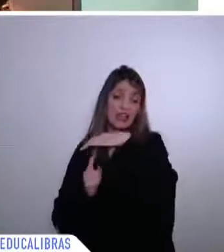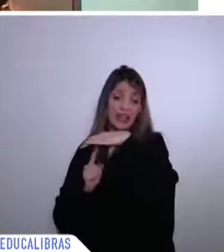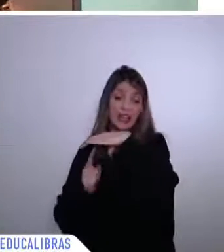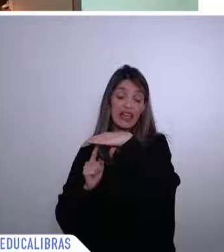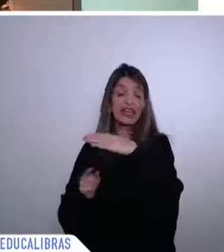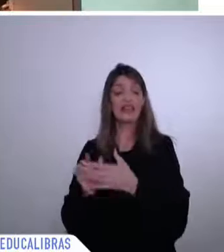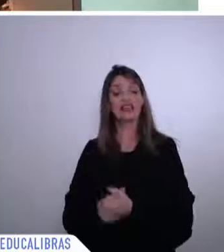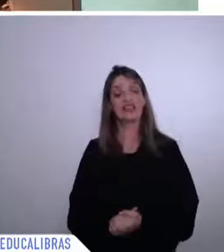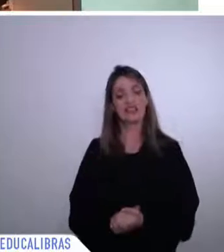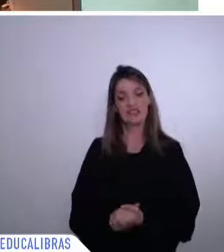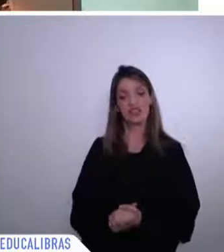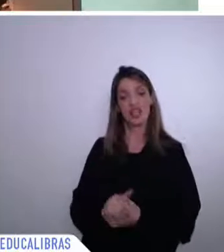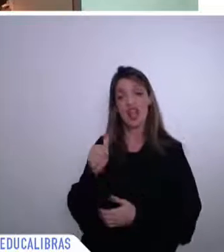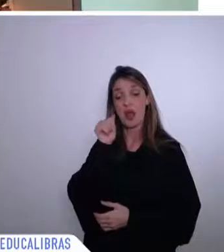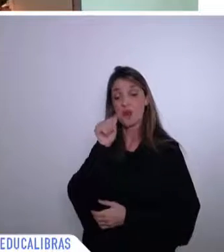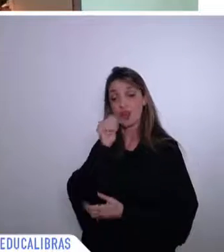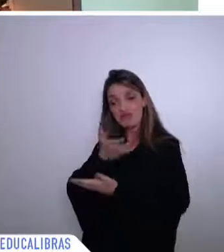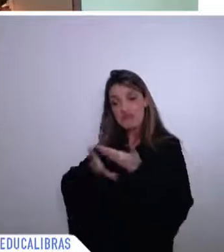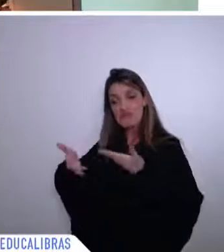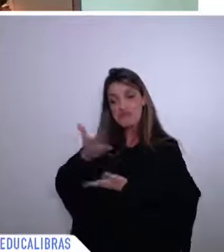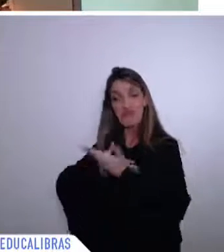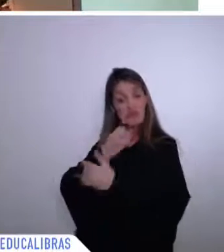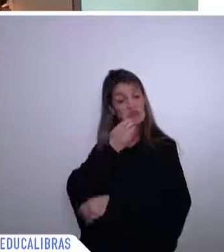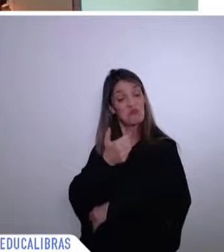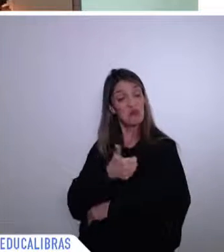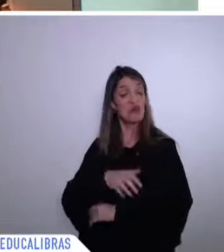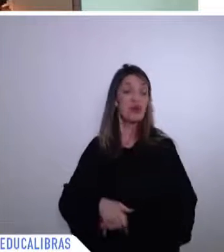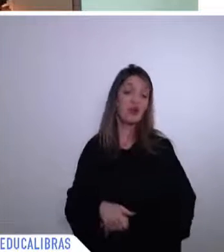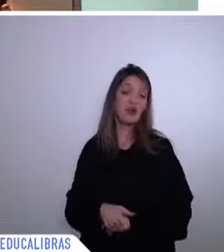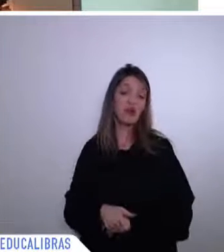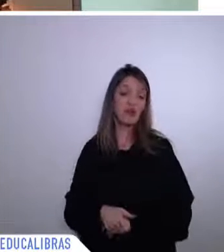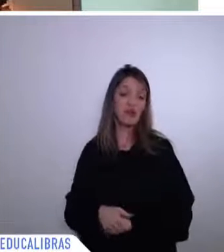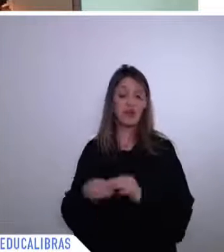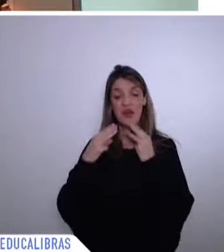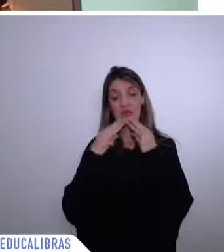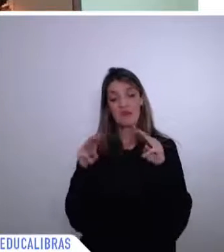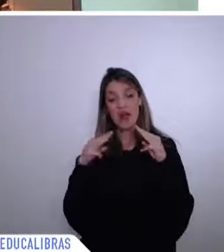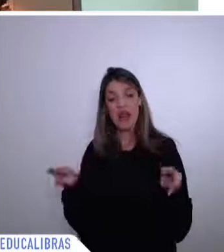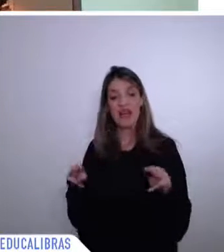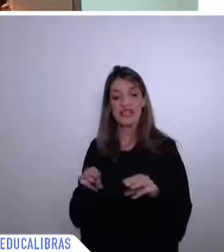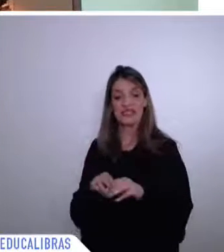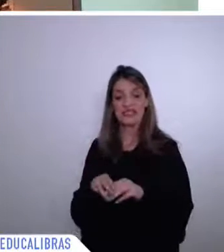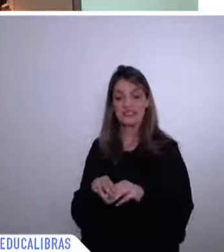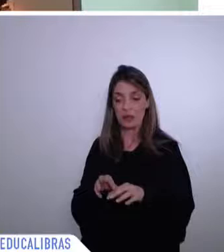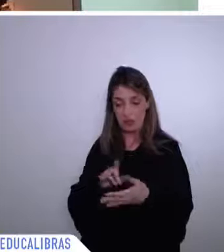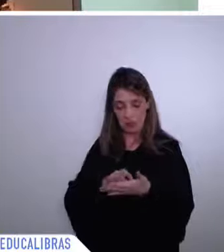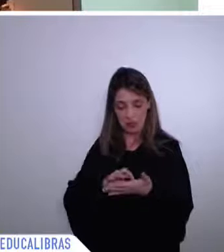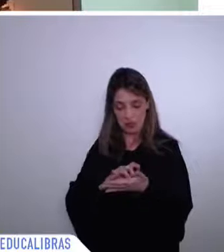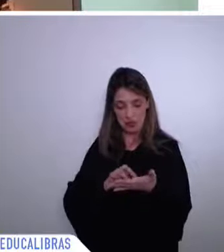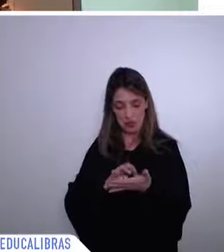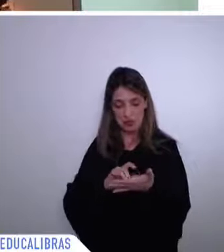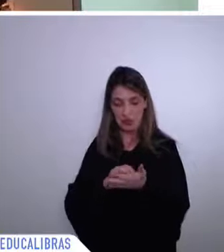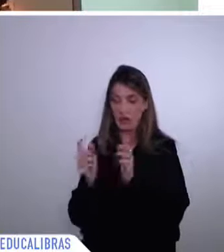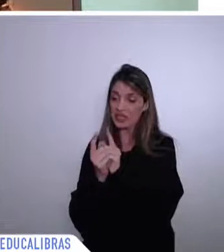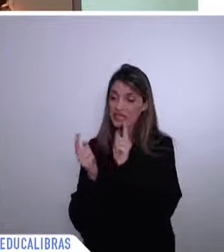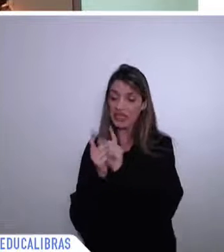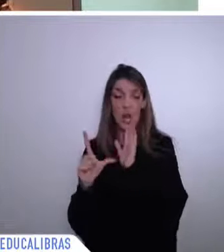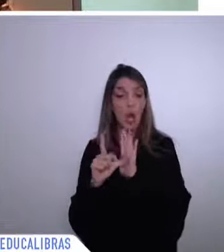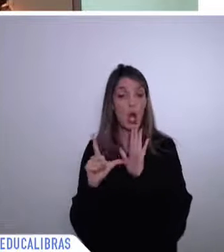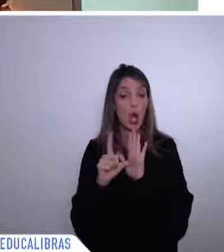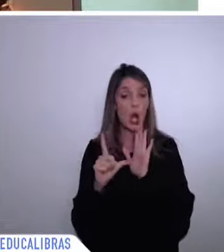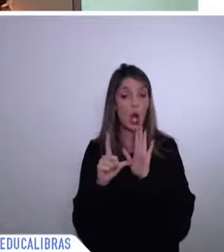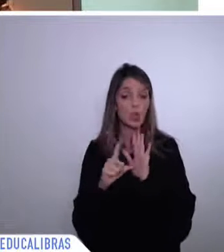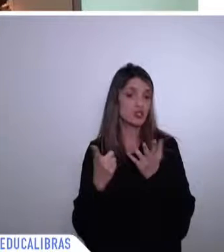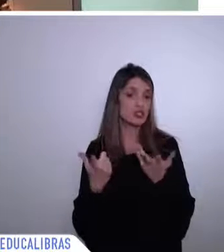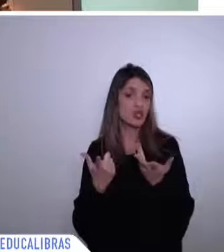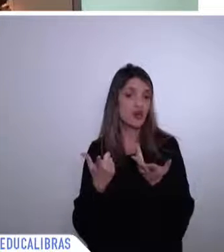So that would consider customer service, for example, telemarketing, supermarket cashiers,